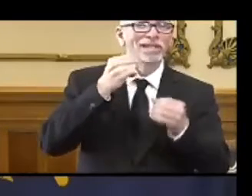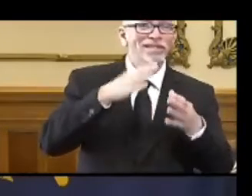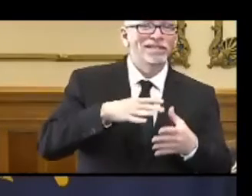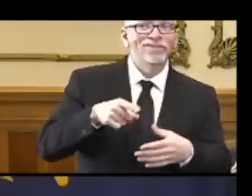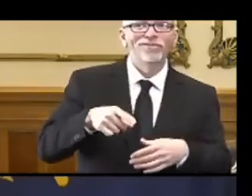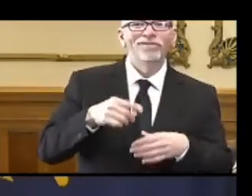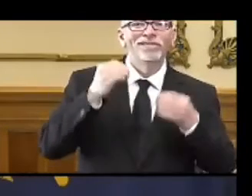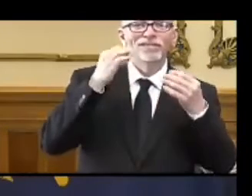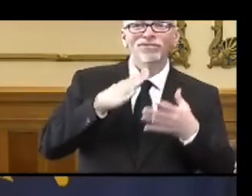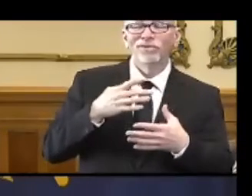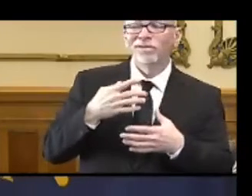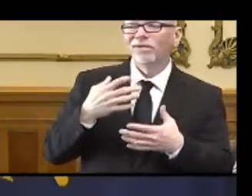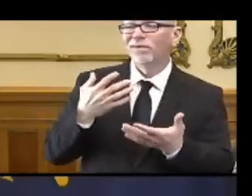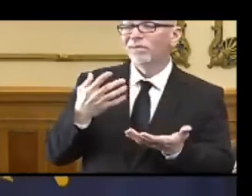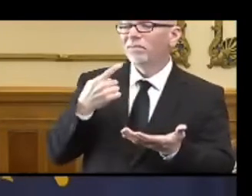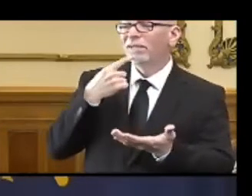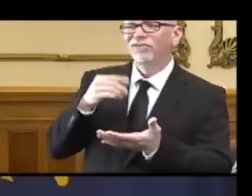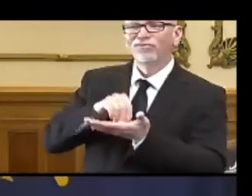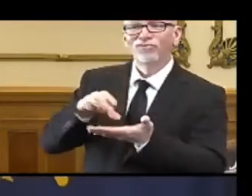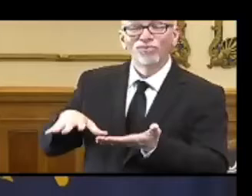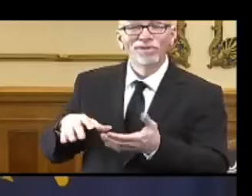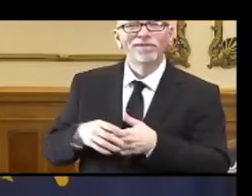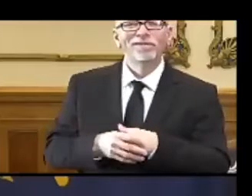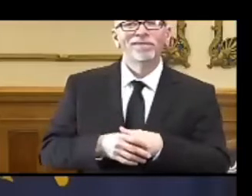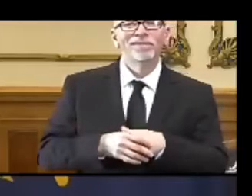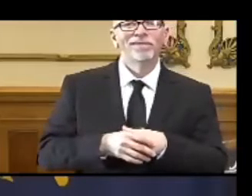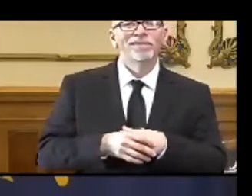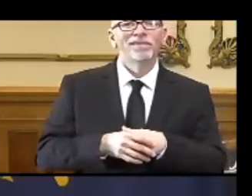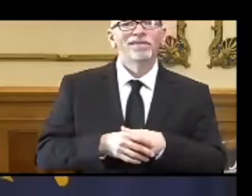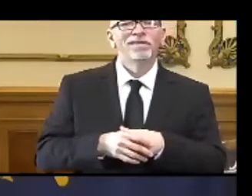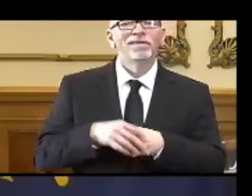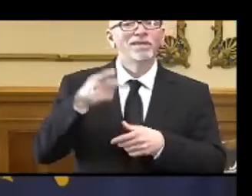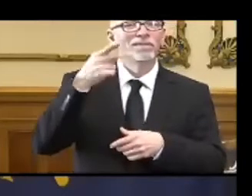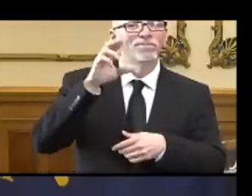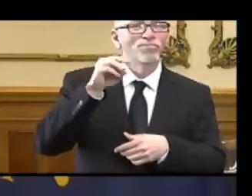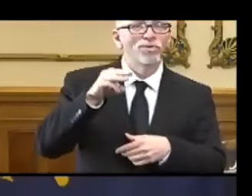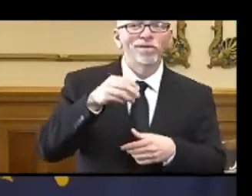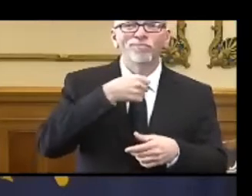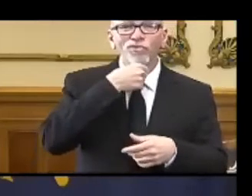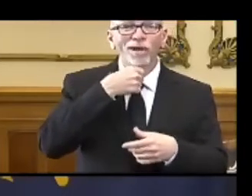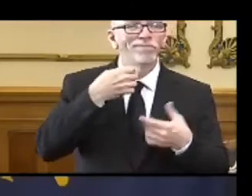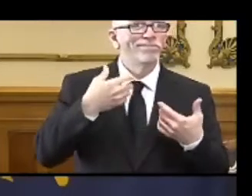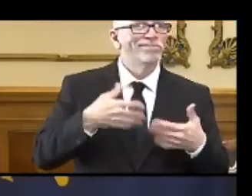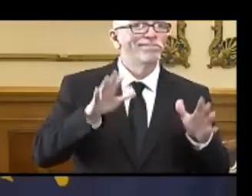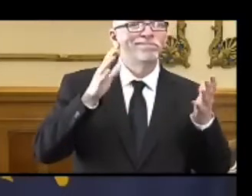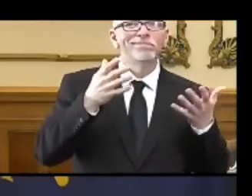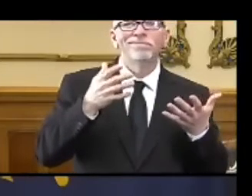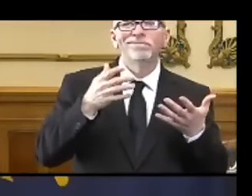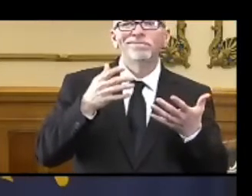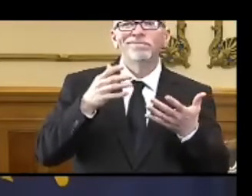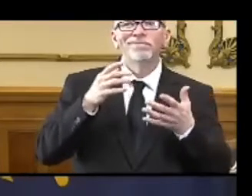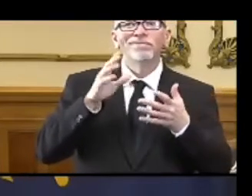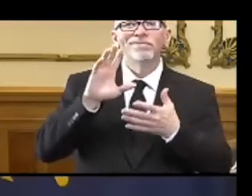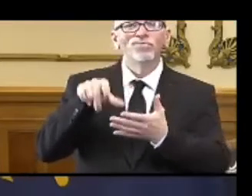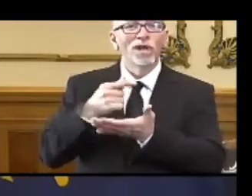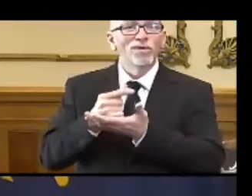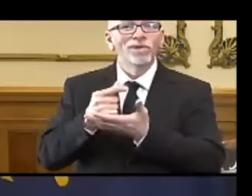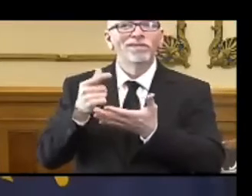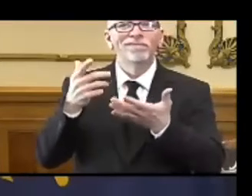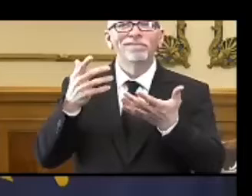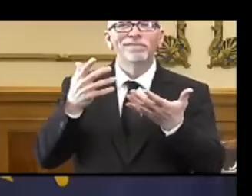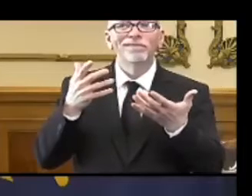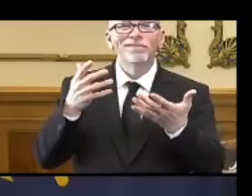missing their students, the proms that they're missing or the graduations that